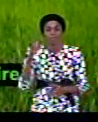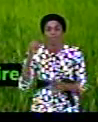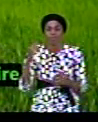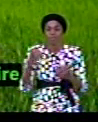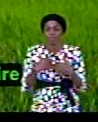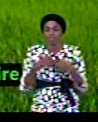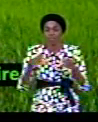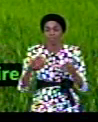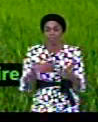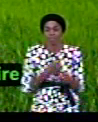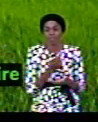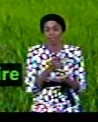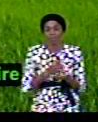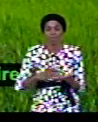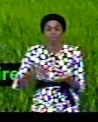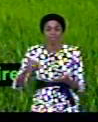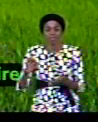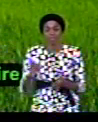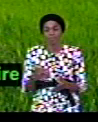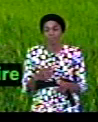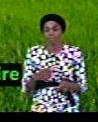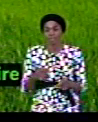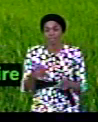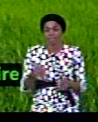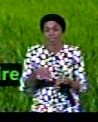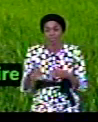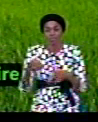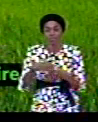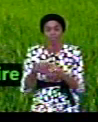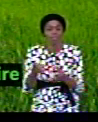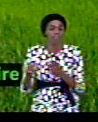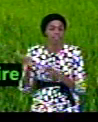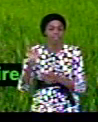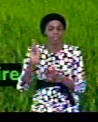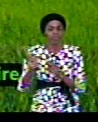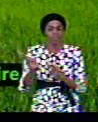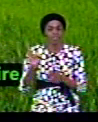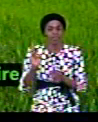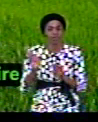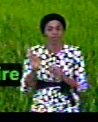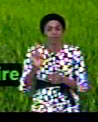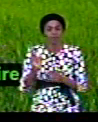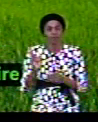You'd given me a part to play in history,